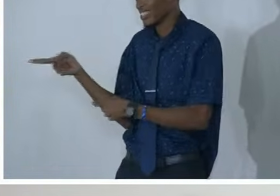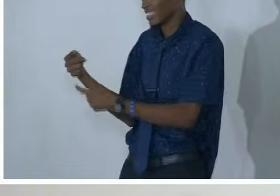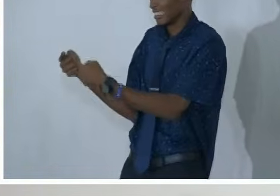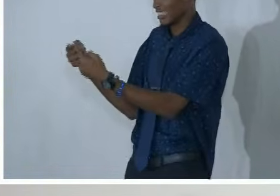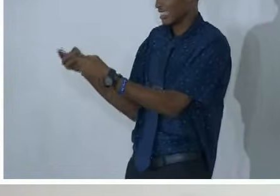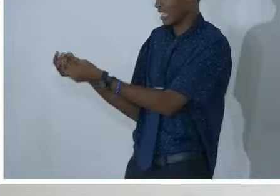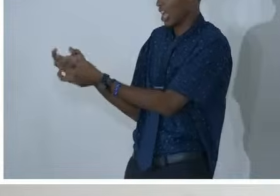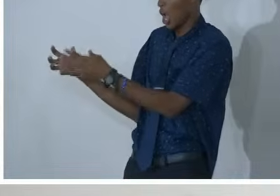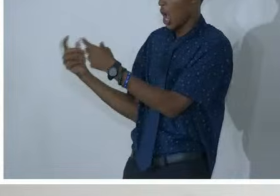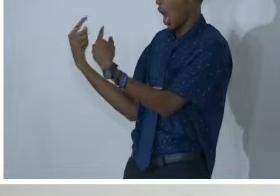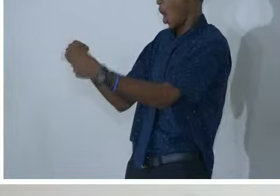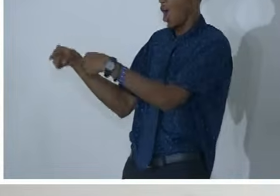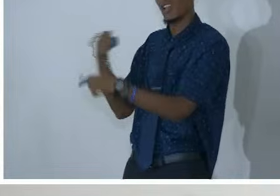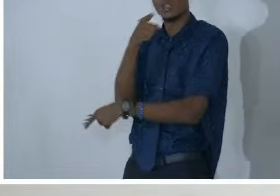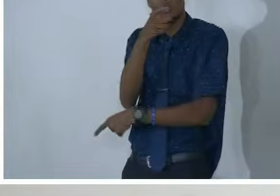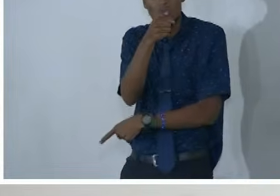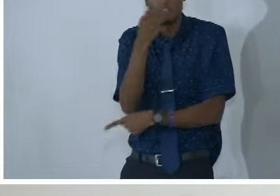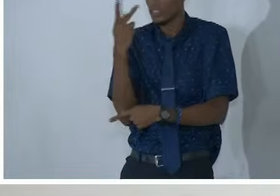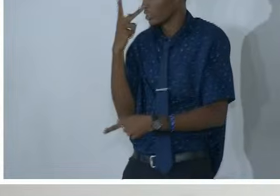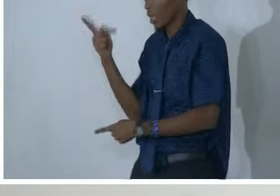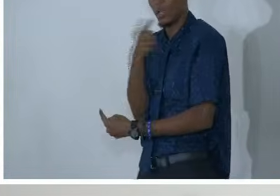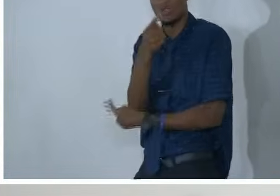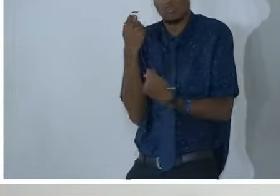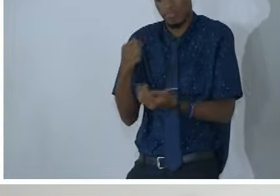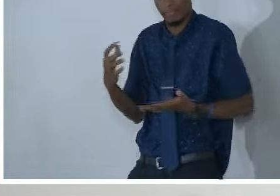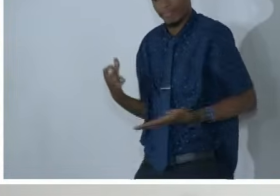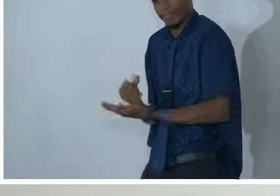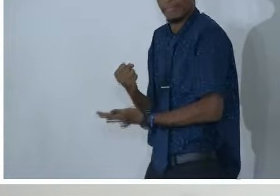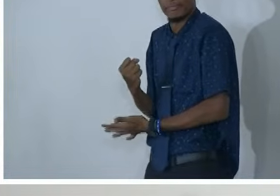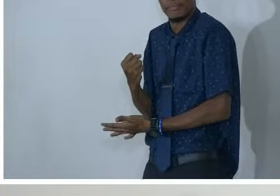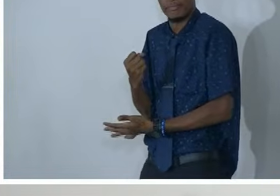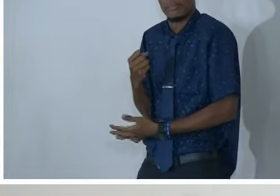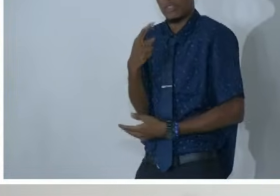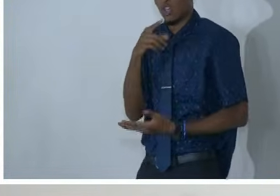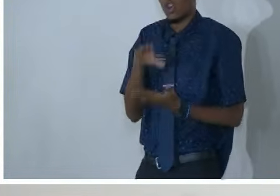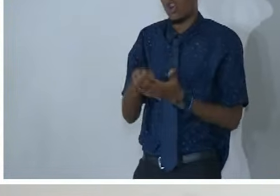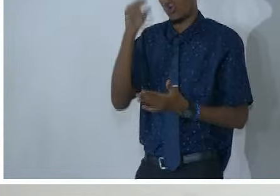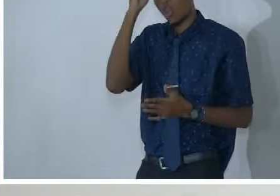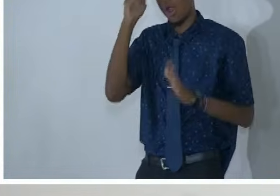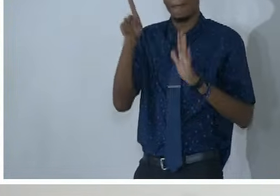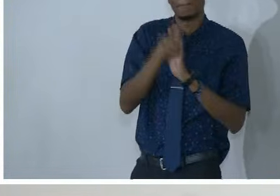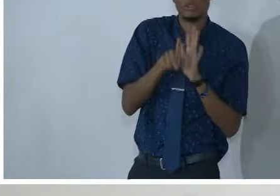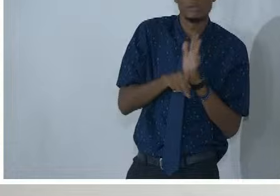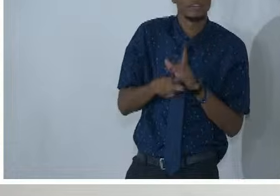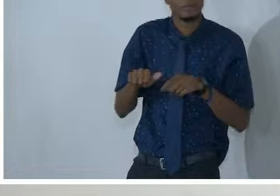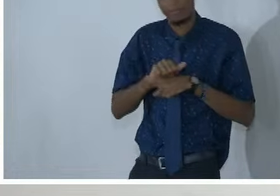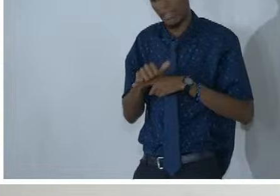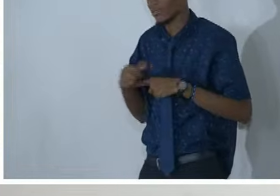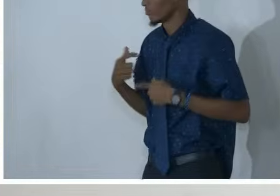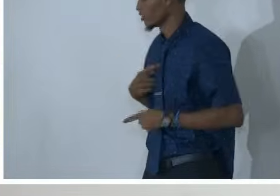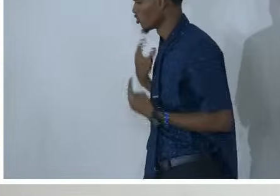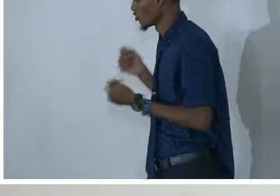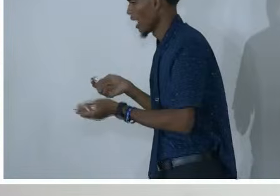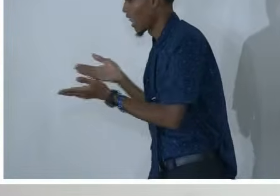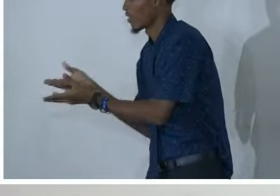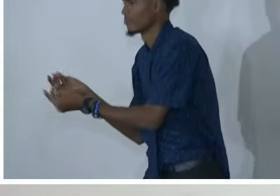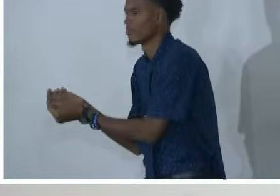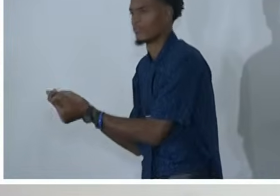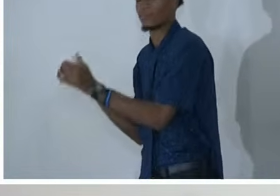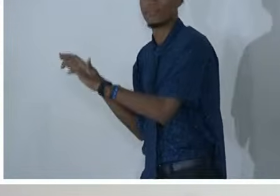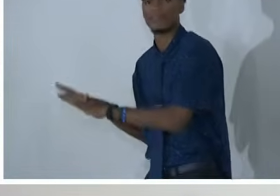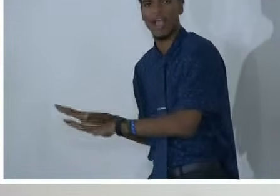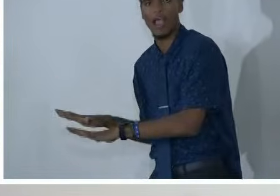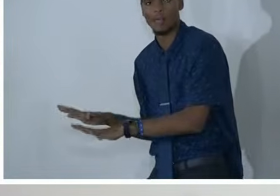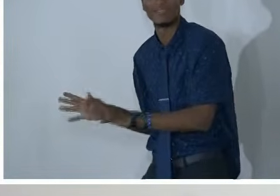the opportunity to learn about the principles, practice, and the strategies of mediation.